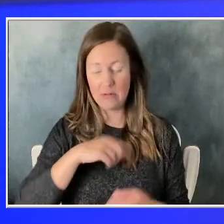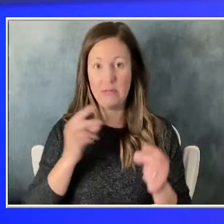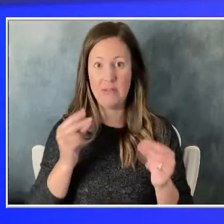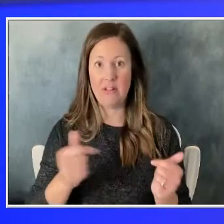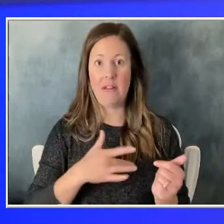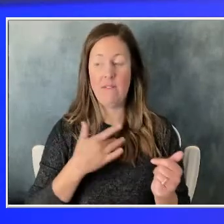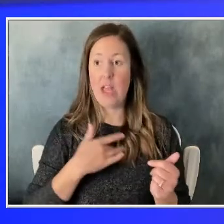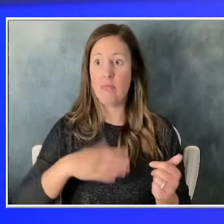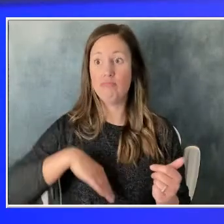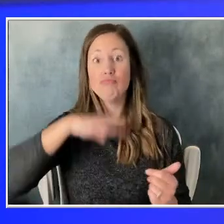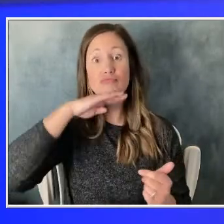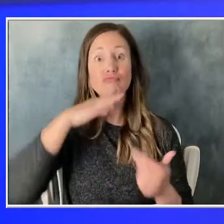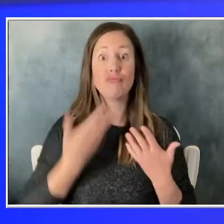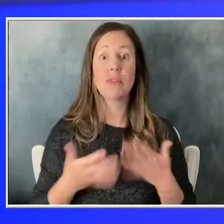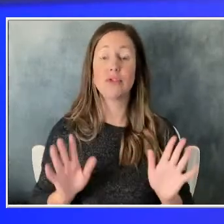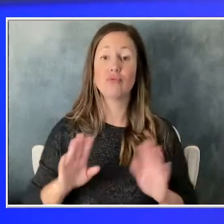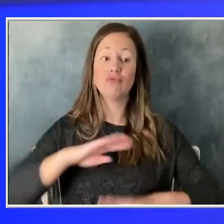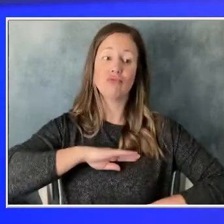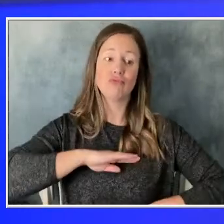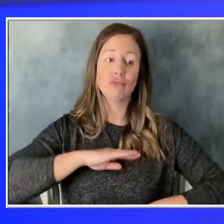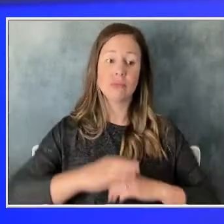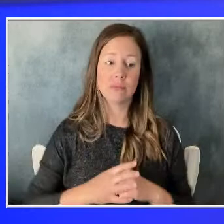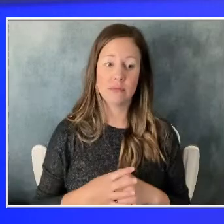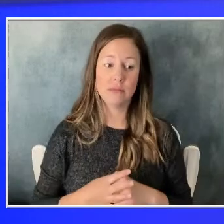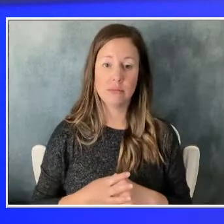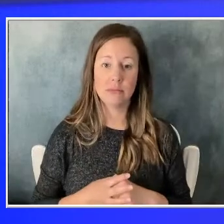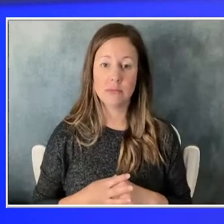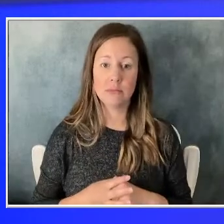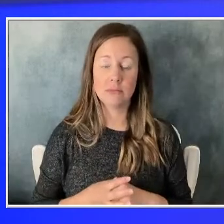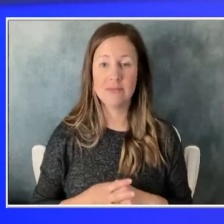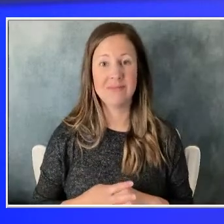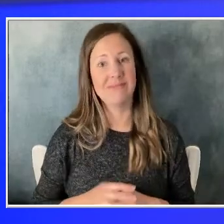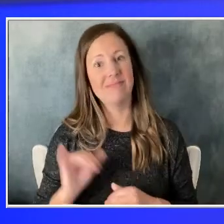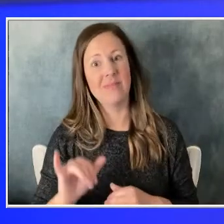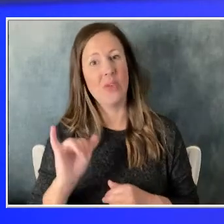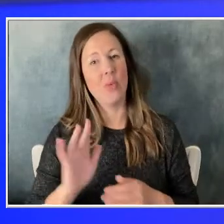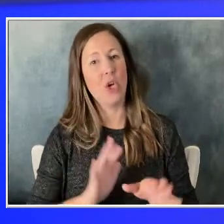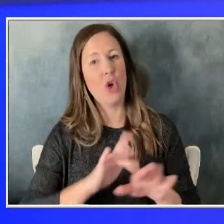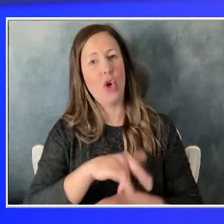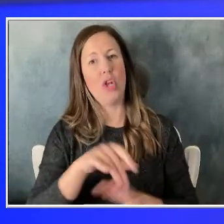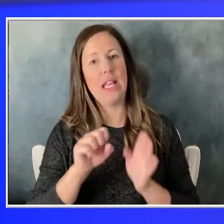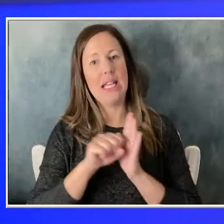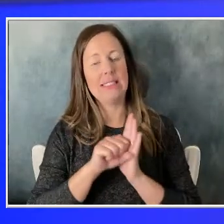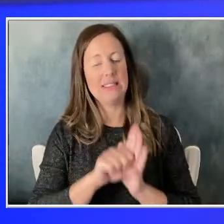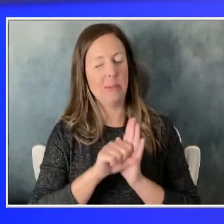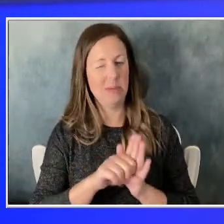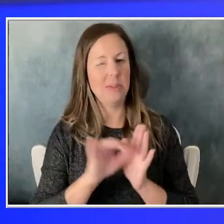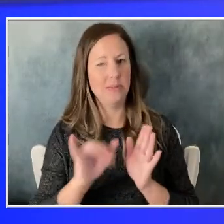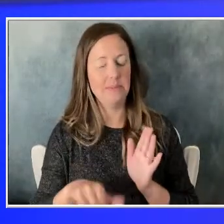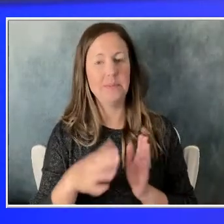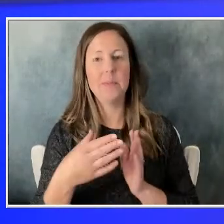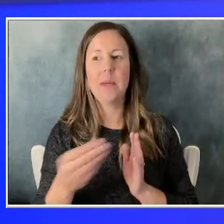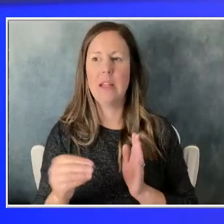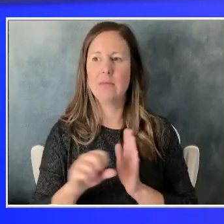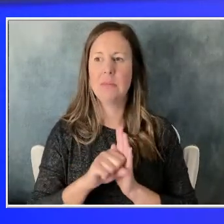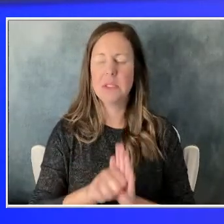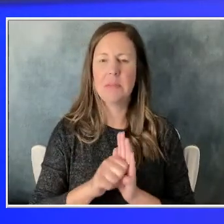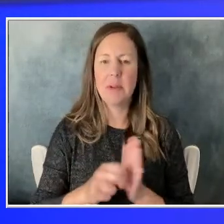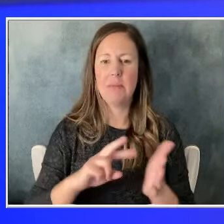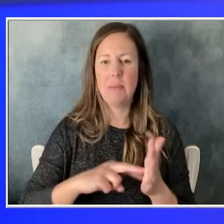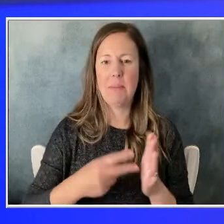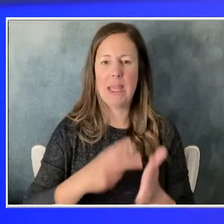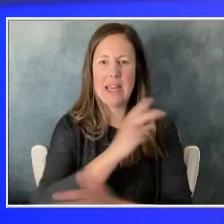full of stomach, just small portion of food. Those kind of early symptoms, and those symptoms made the patient unique in